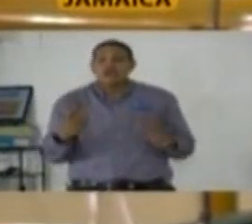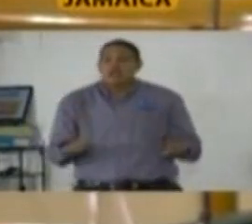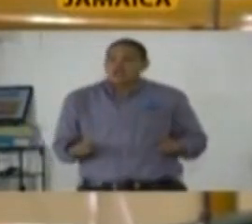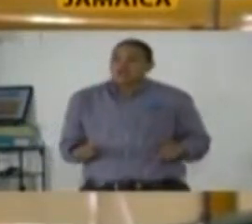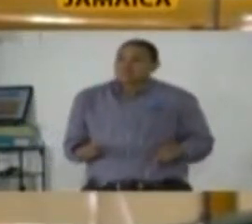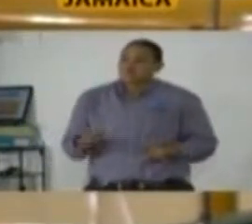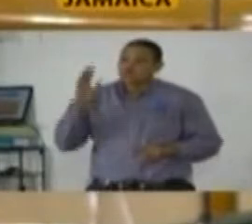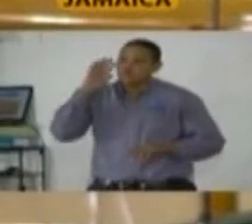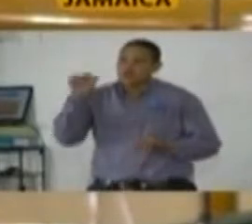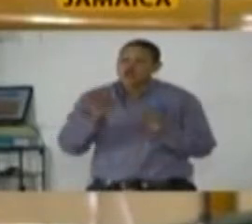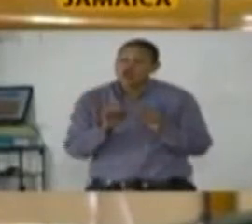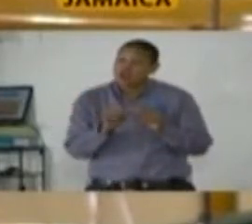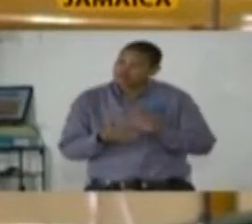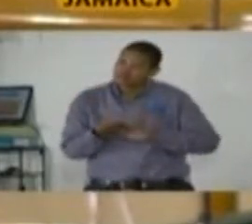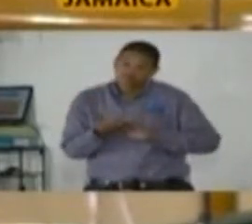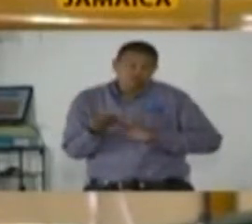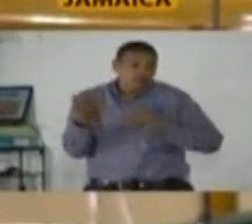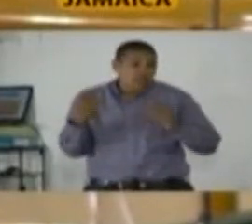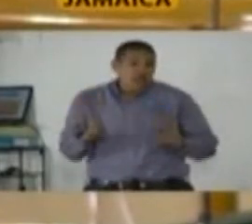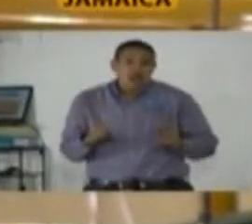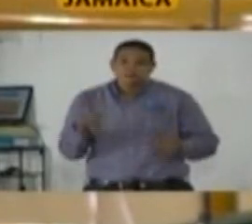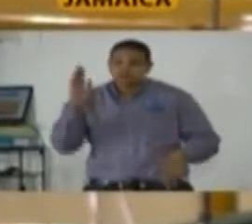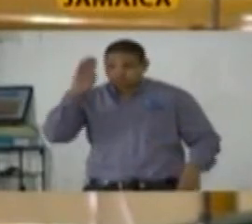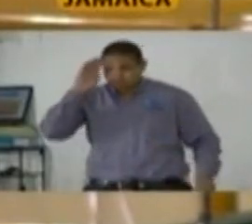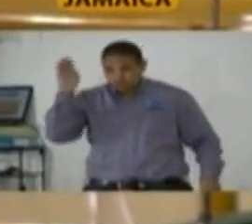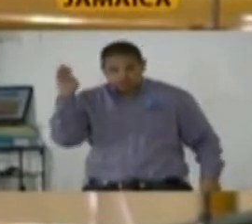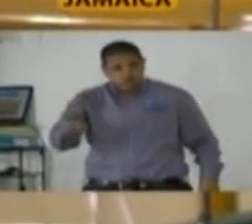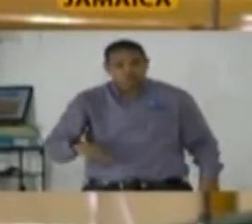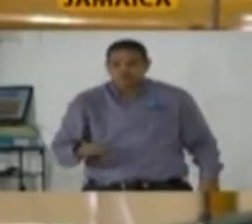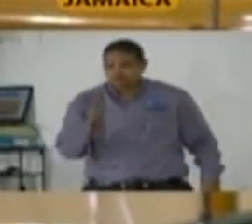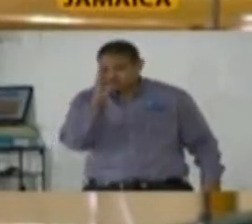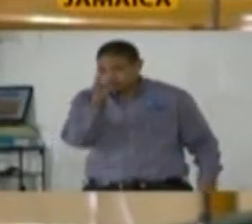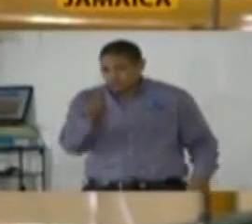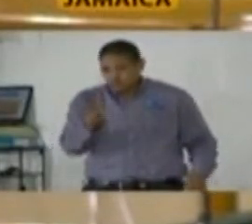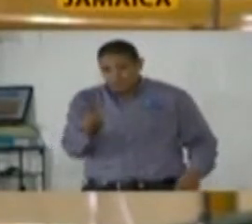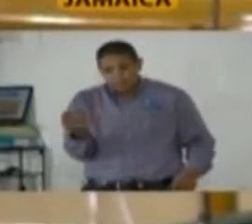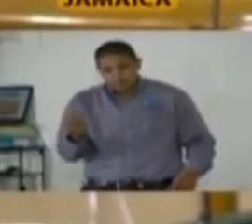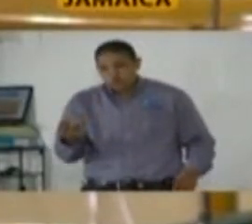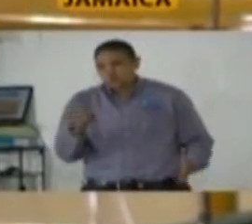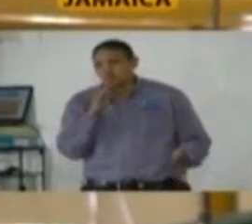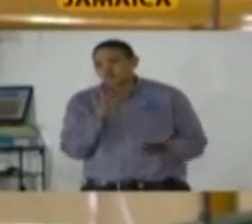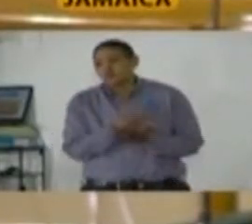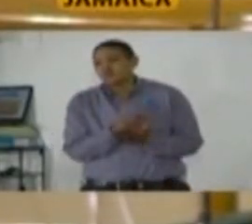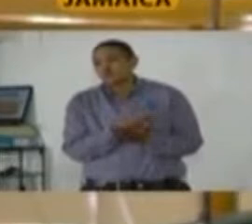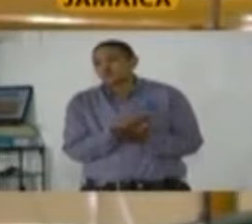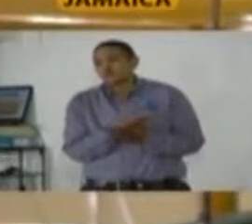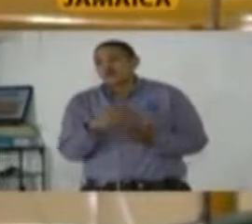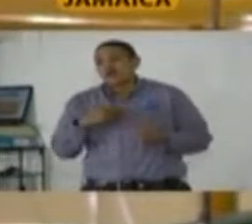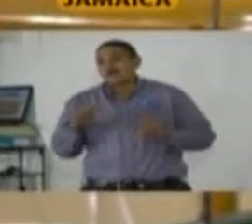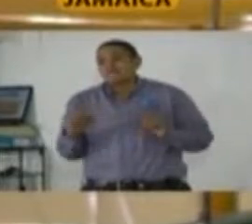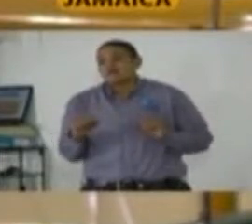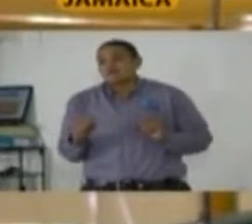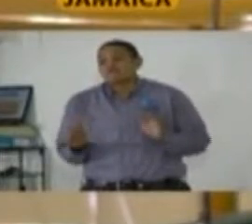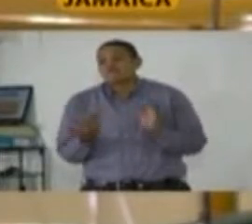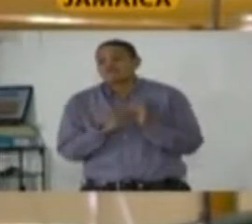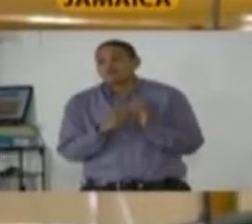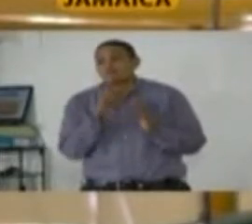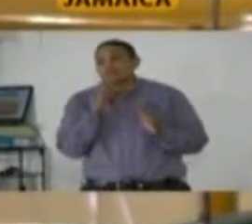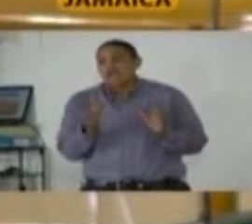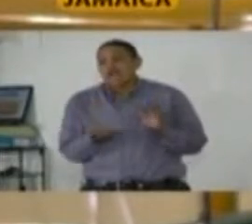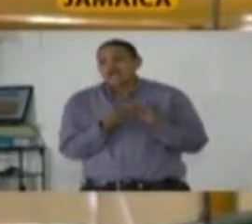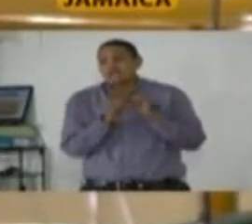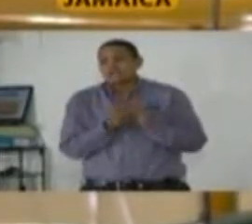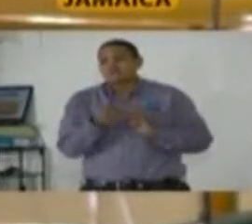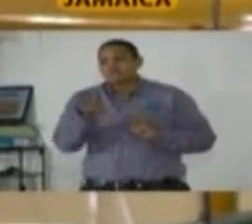will continue this during the month of April. Schools have the flexibility to replicate and adapt this concept